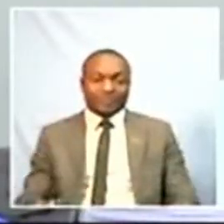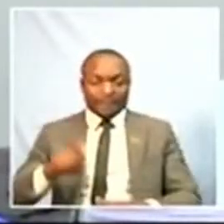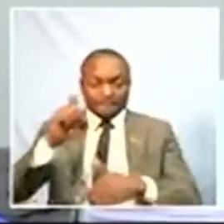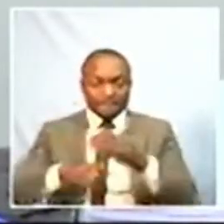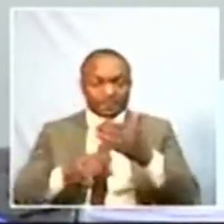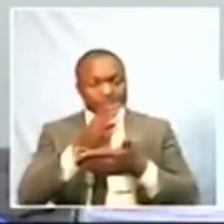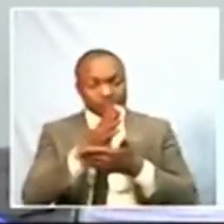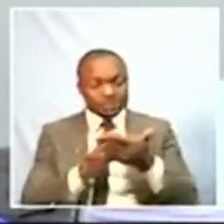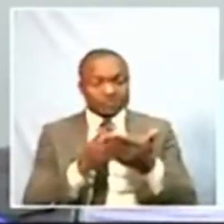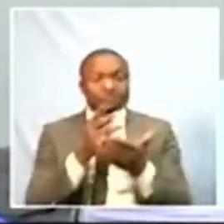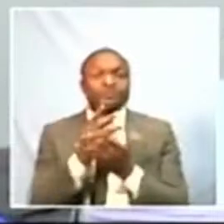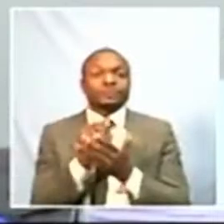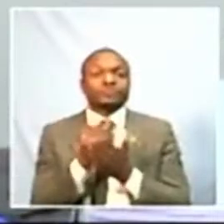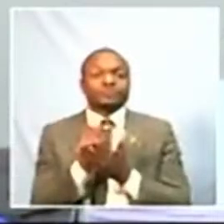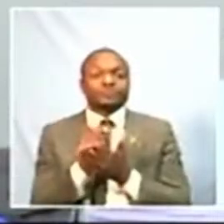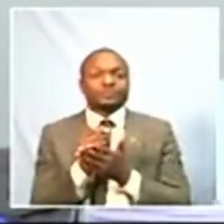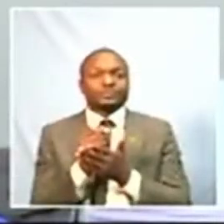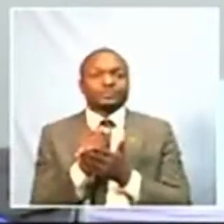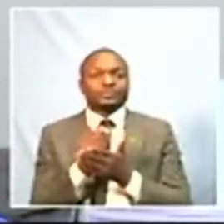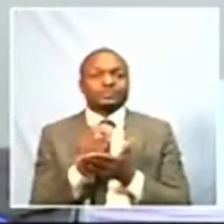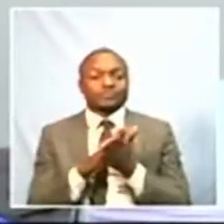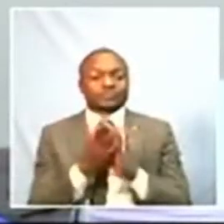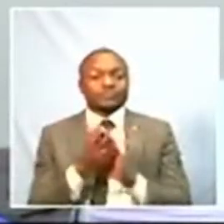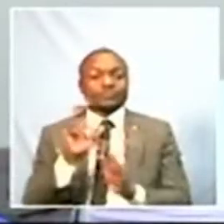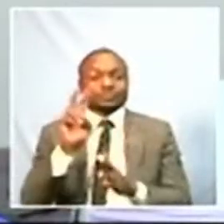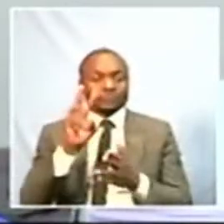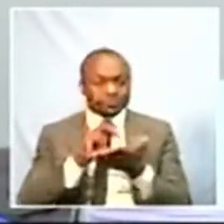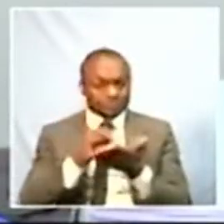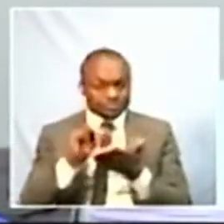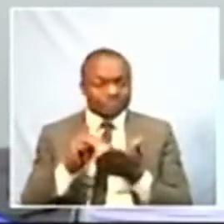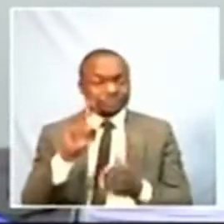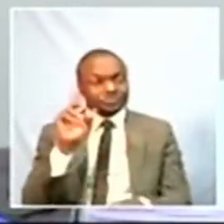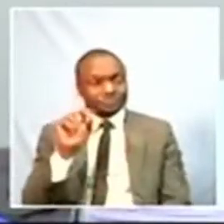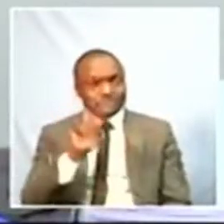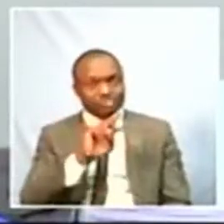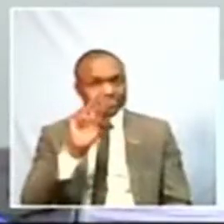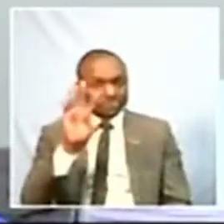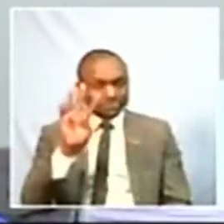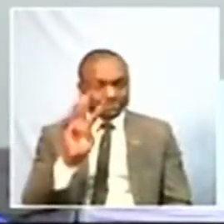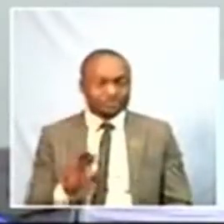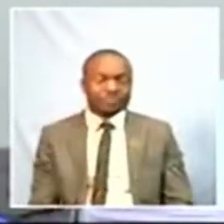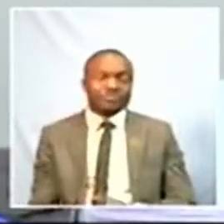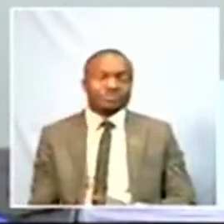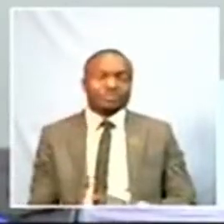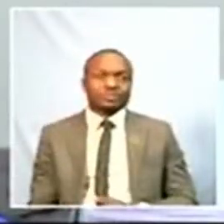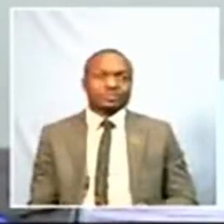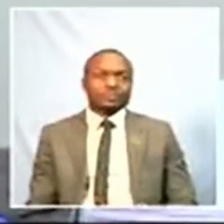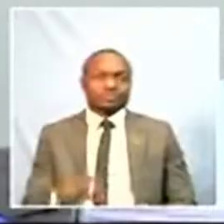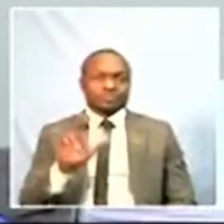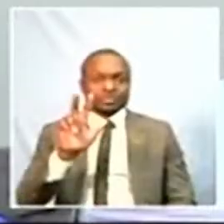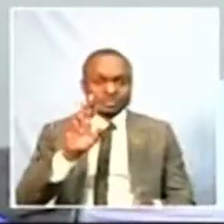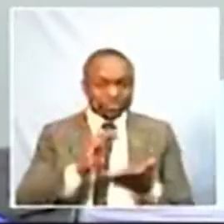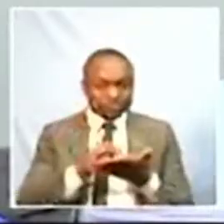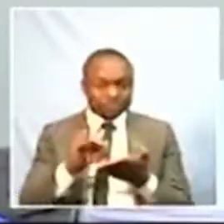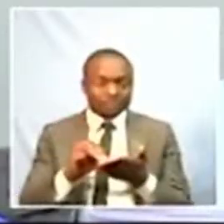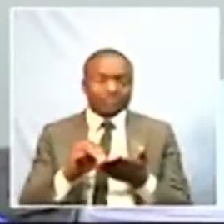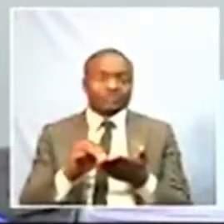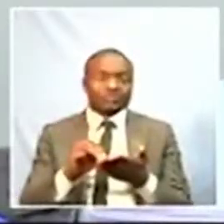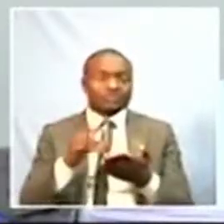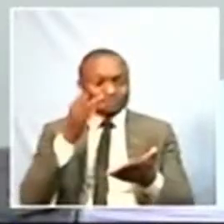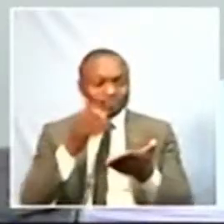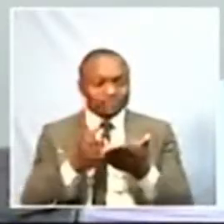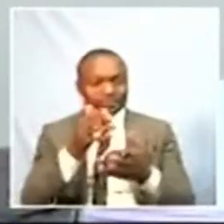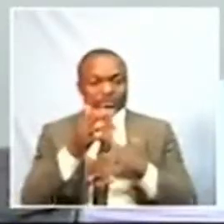some money, making it 2 million. 2024, 3 million. And then this